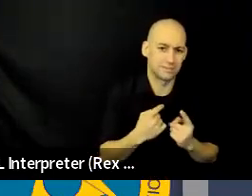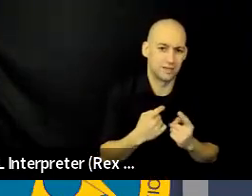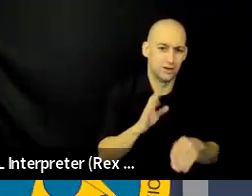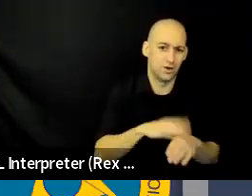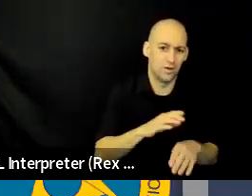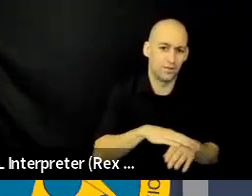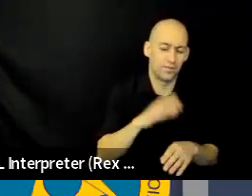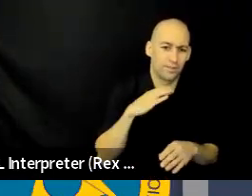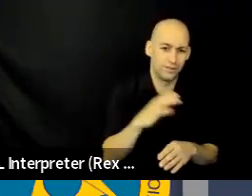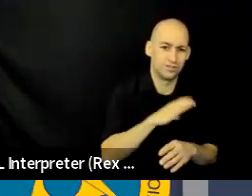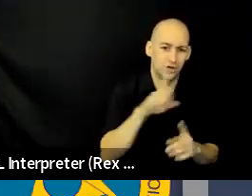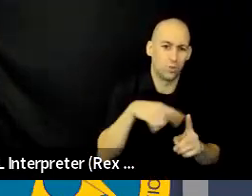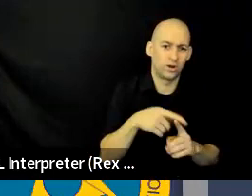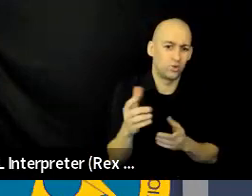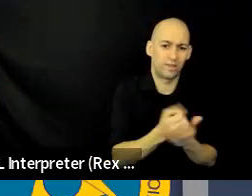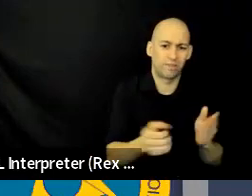you receive the package. But